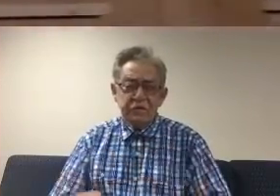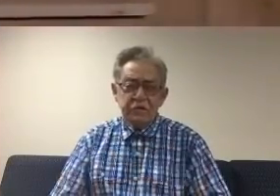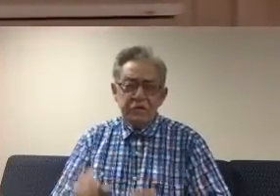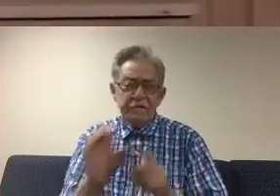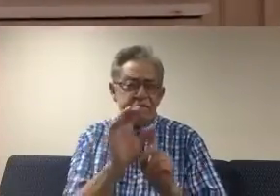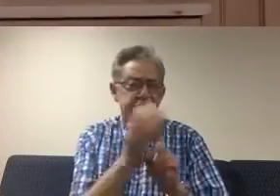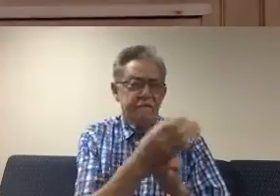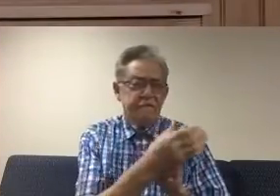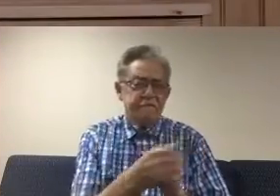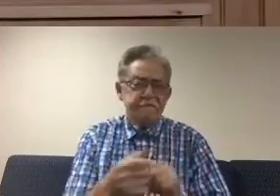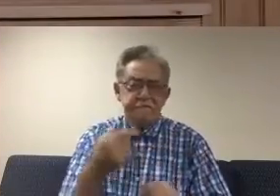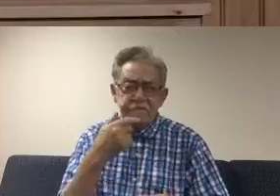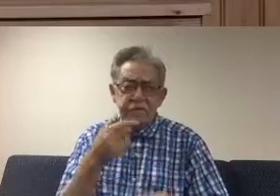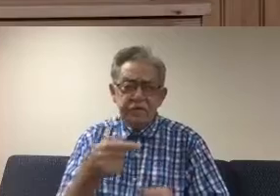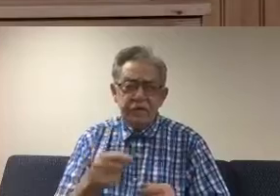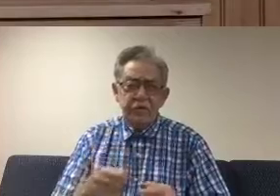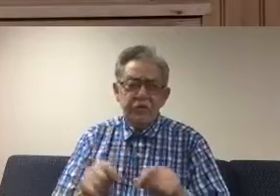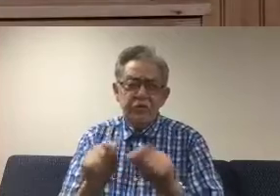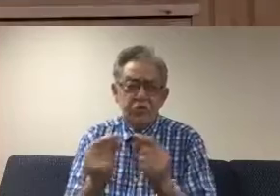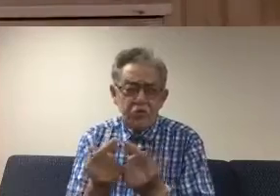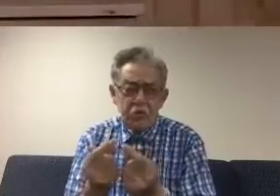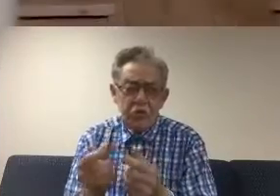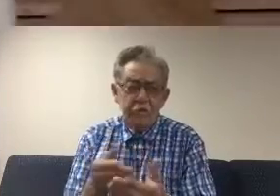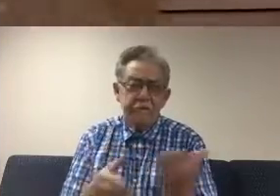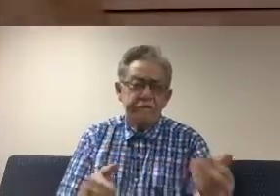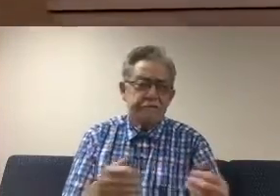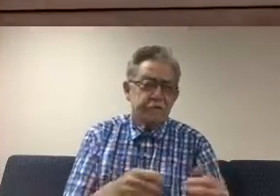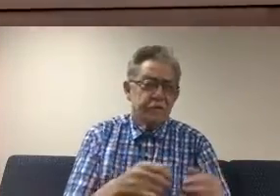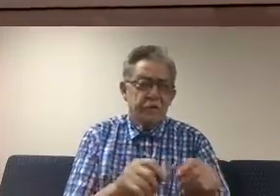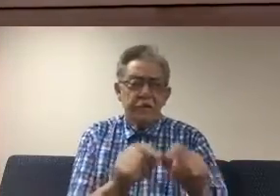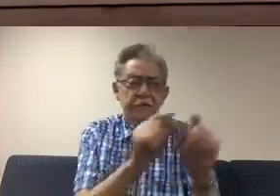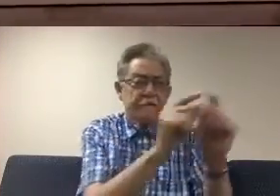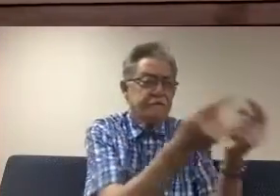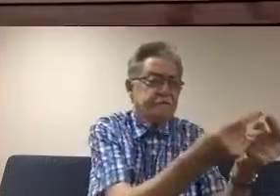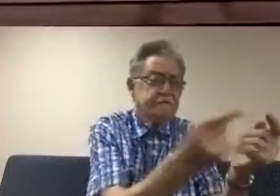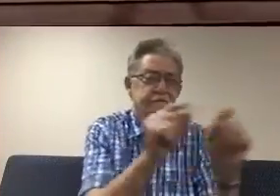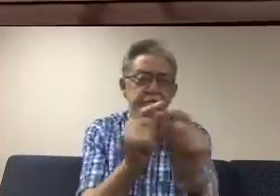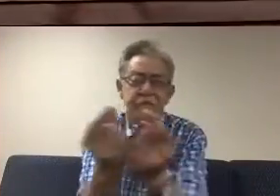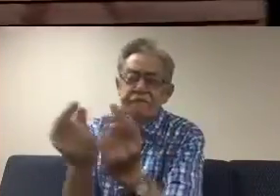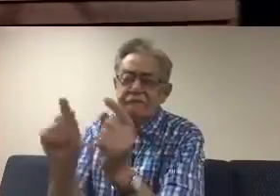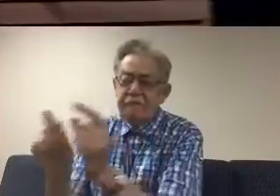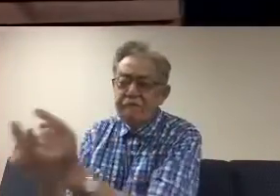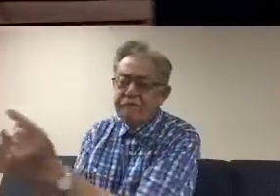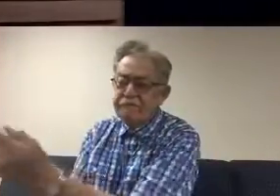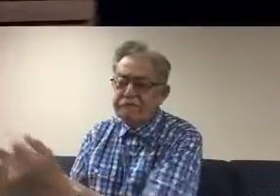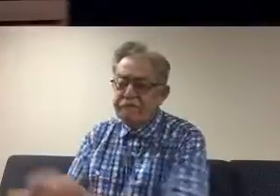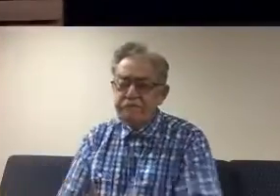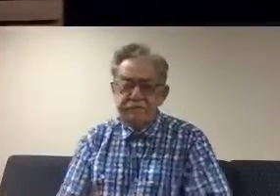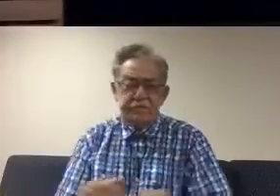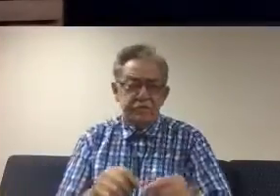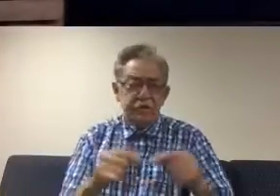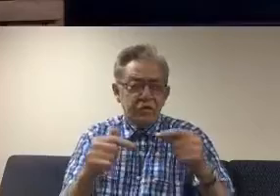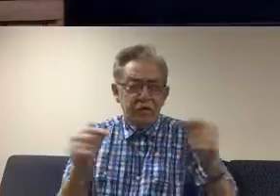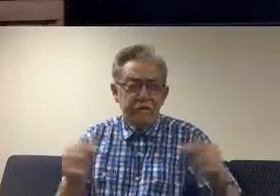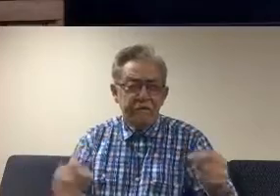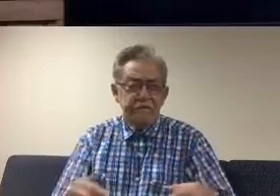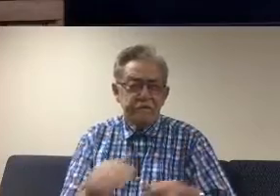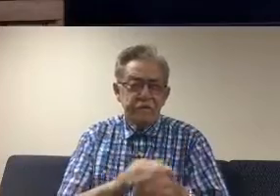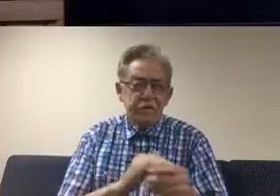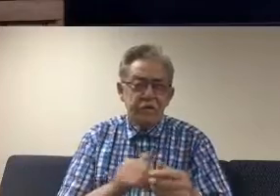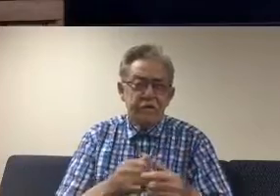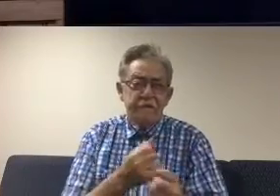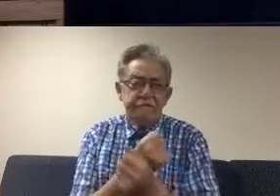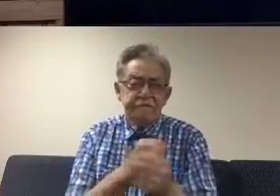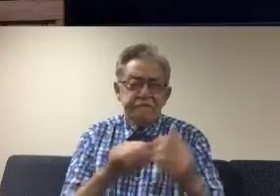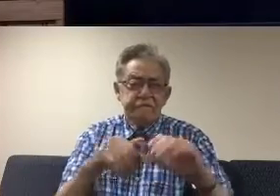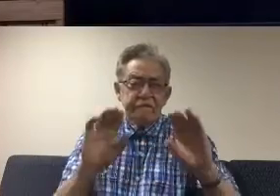groups that are sinful. There are certain groups that have alleviated most of that sin. And that the salvation